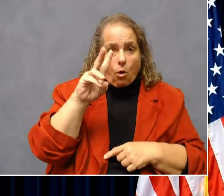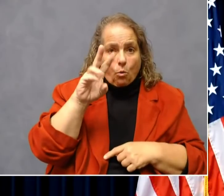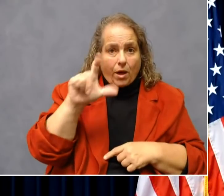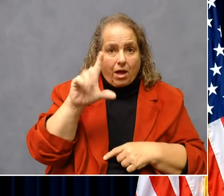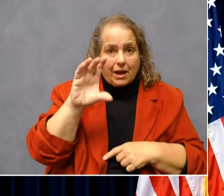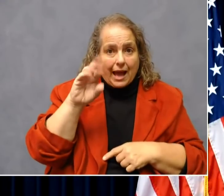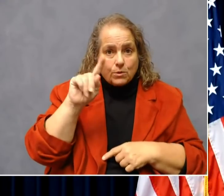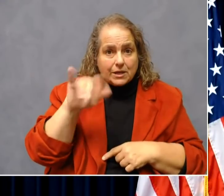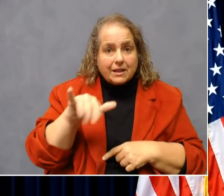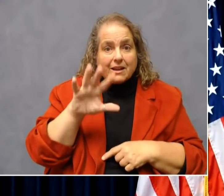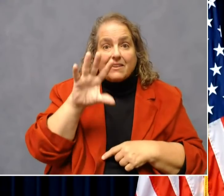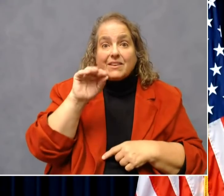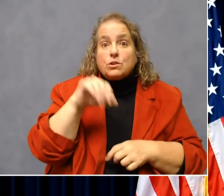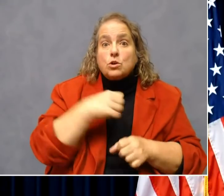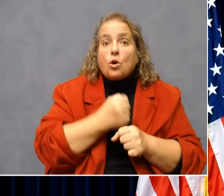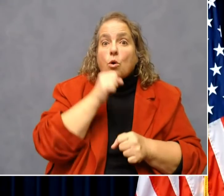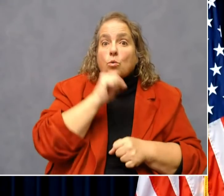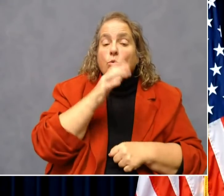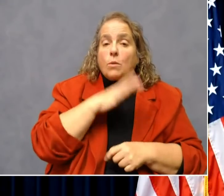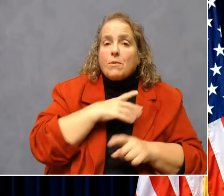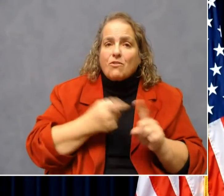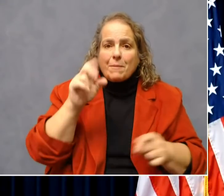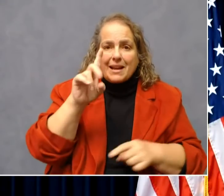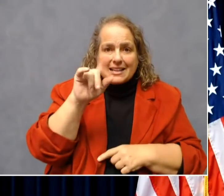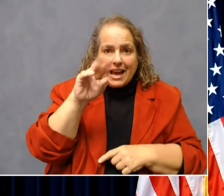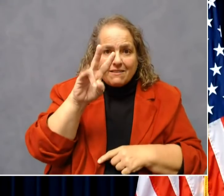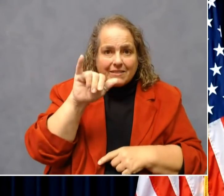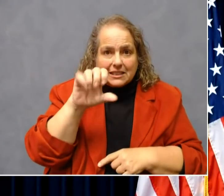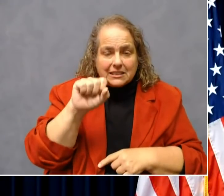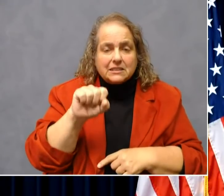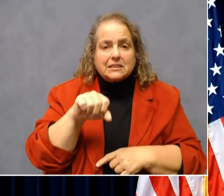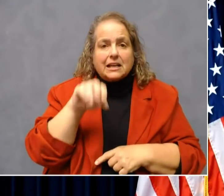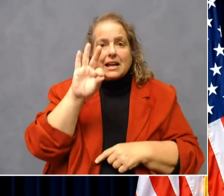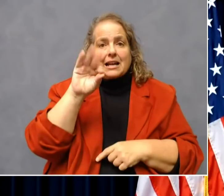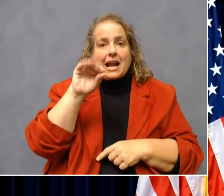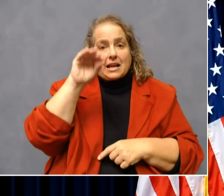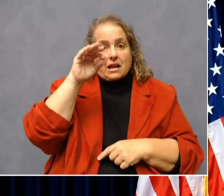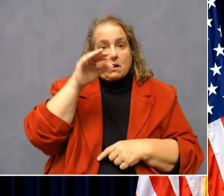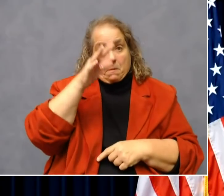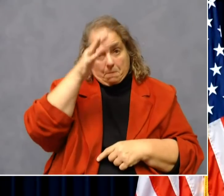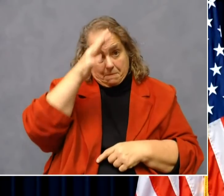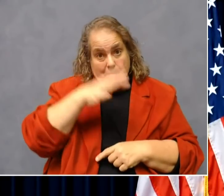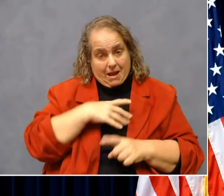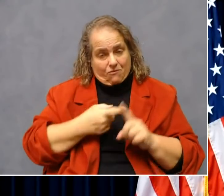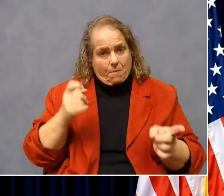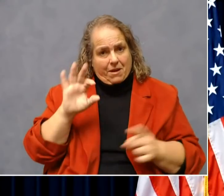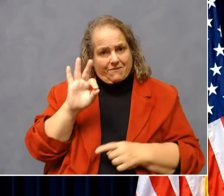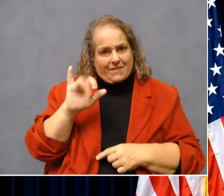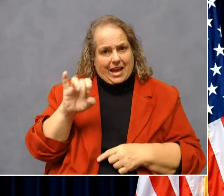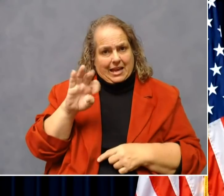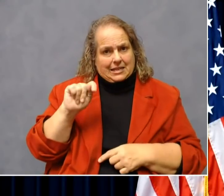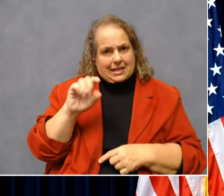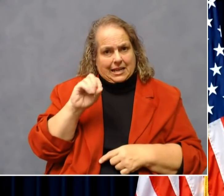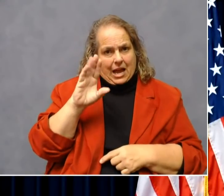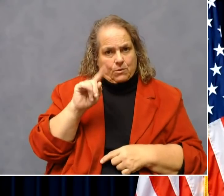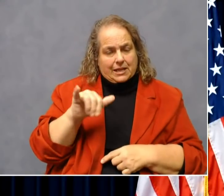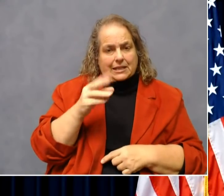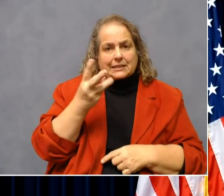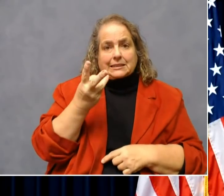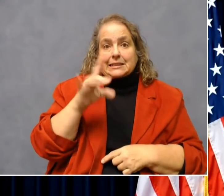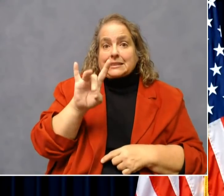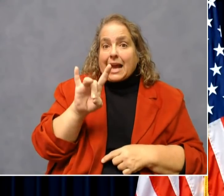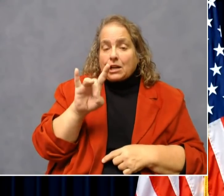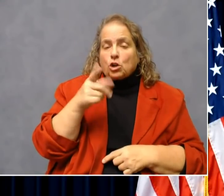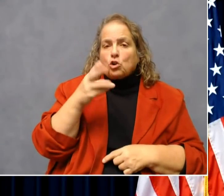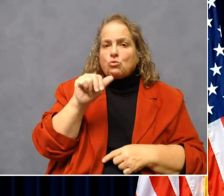woman from Davis County, a 90-year-old man from Fayette County, a 68-year-old man from Grayson County,